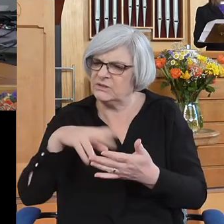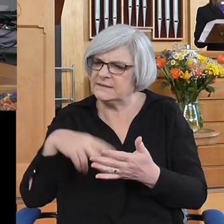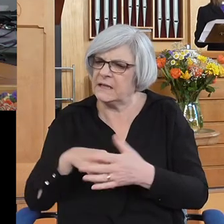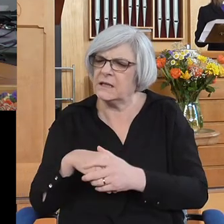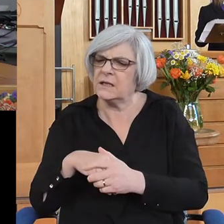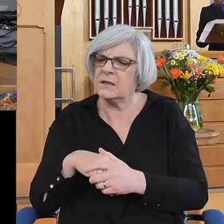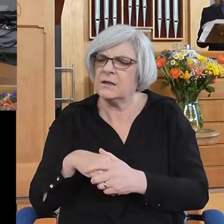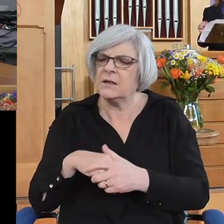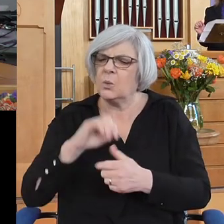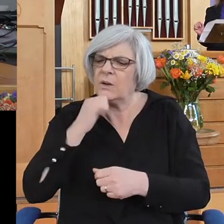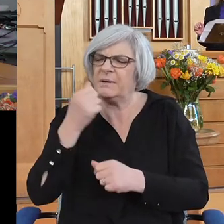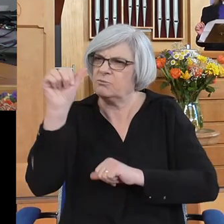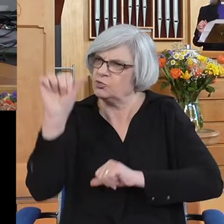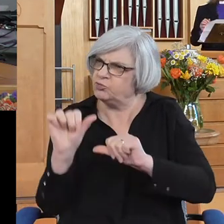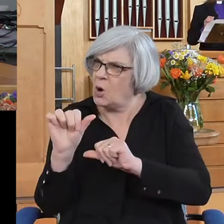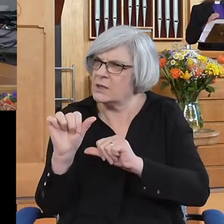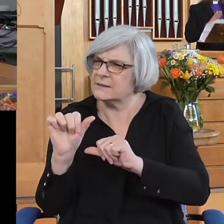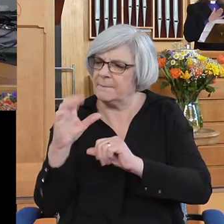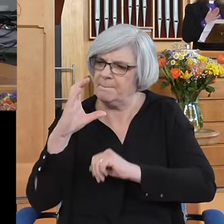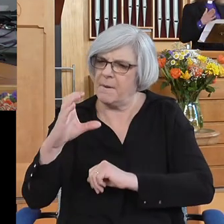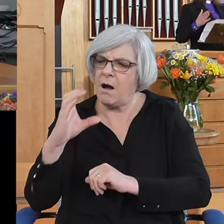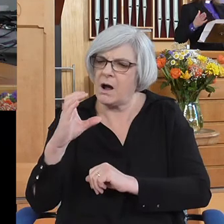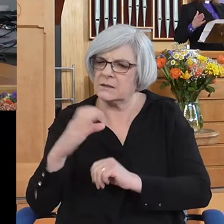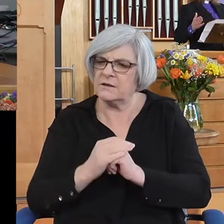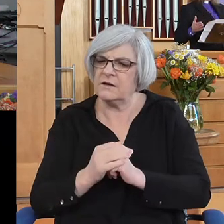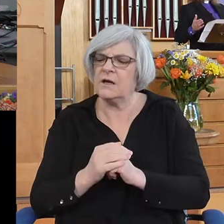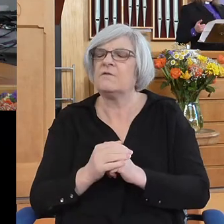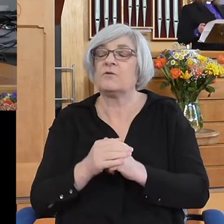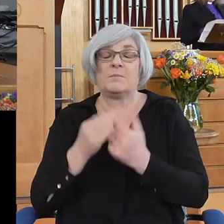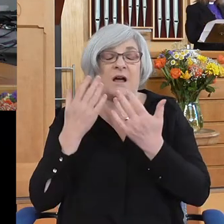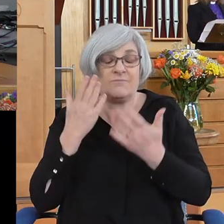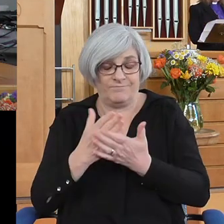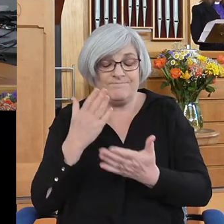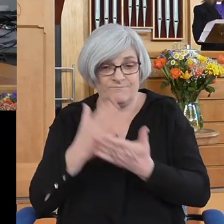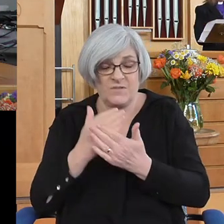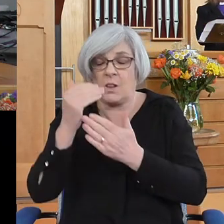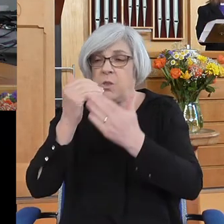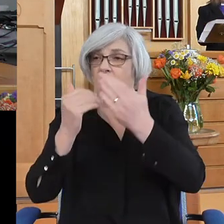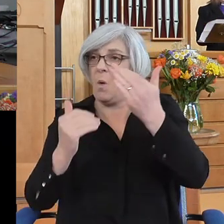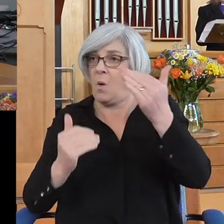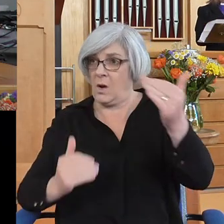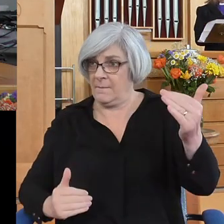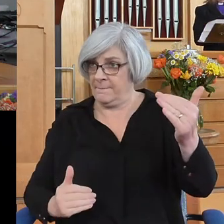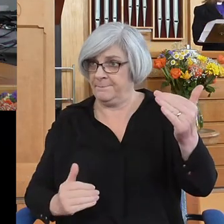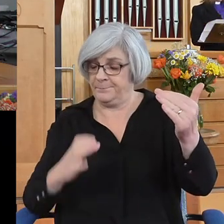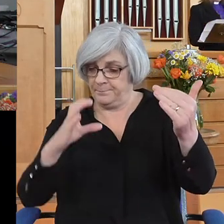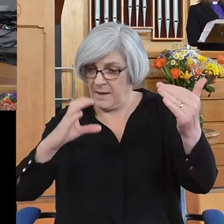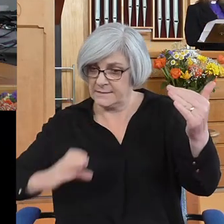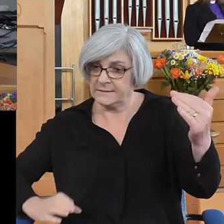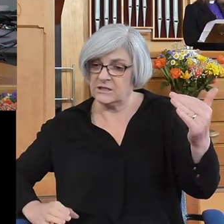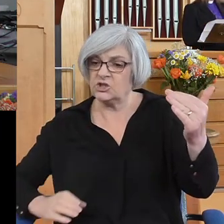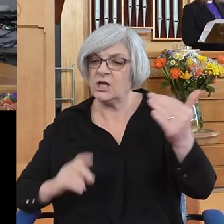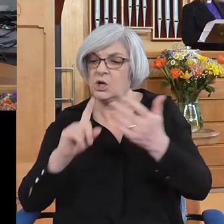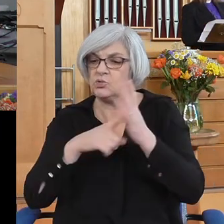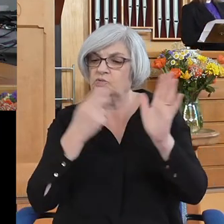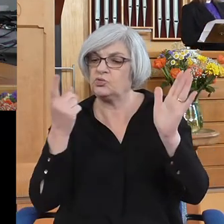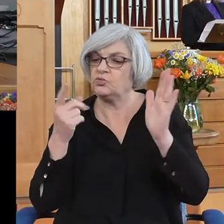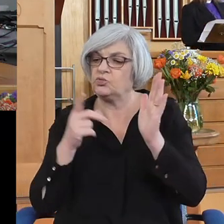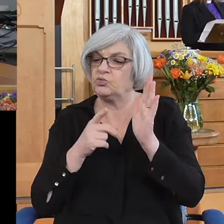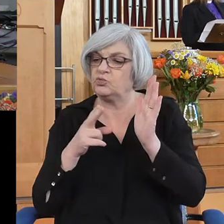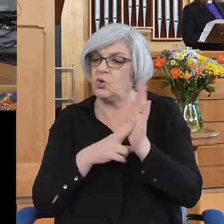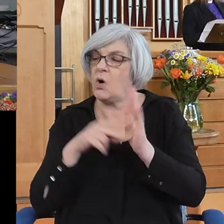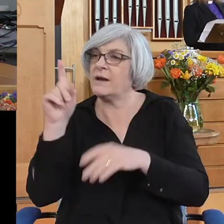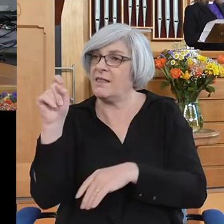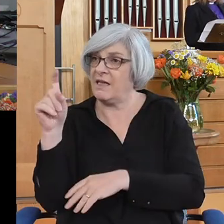read a very, very short section from a much, much longer passage in John 11, the story